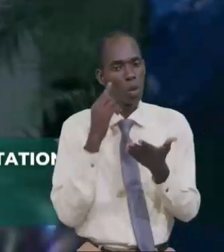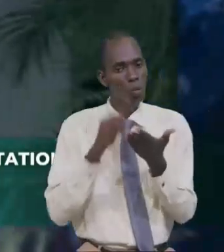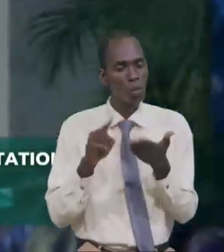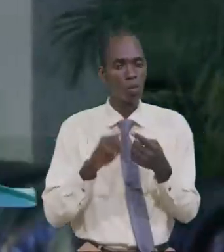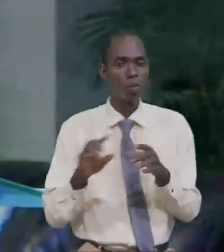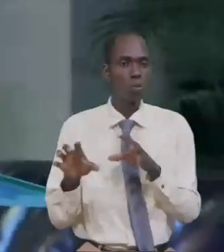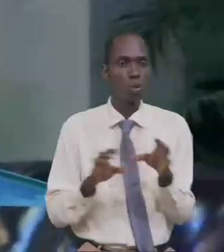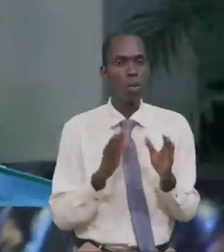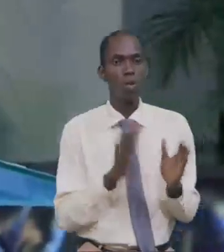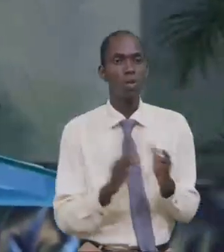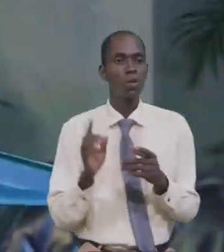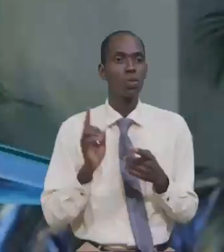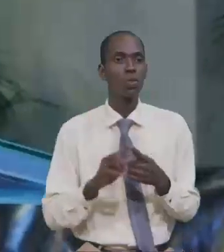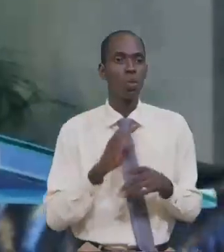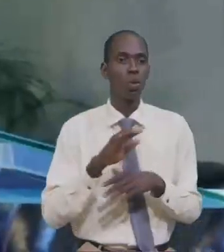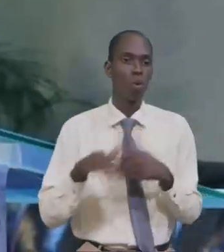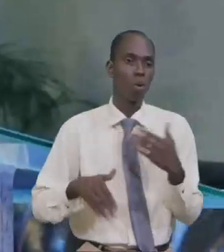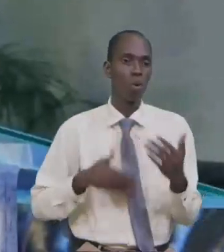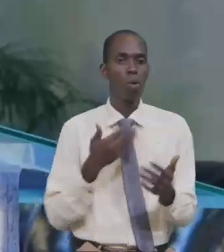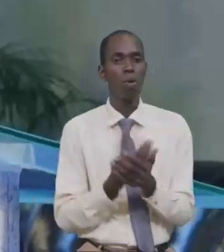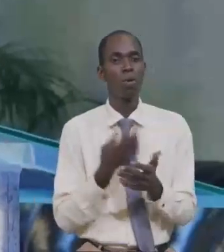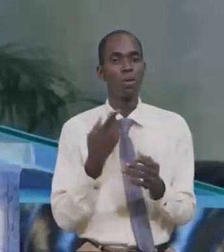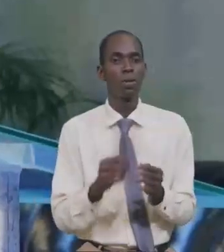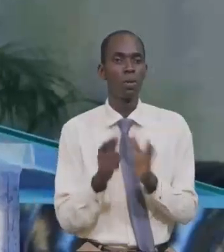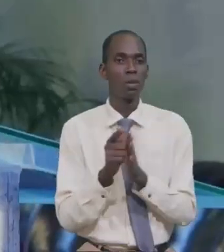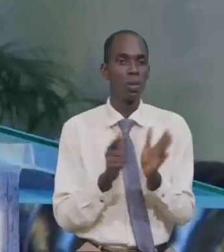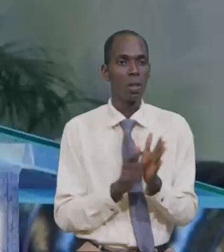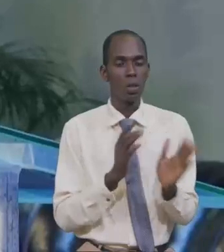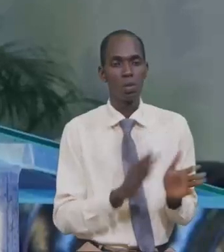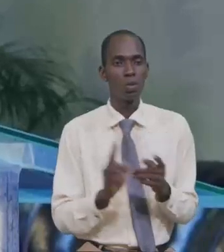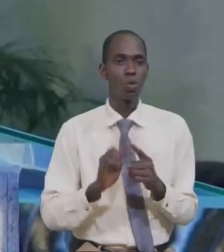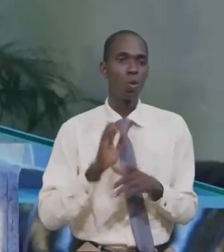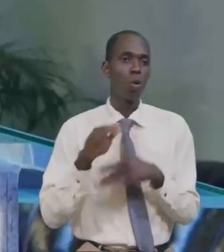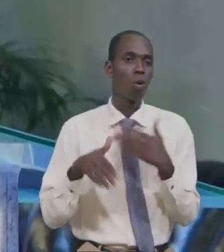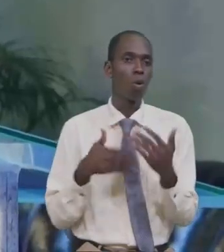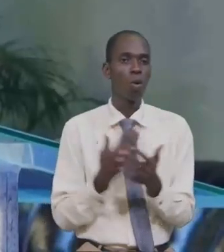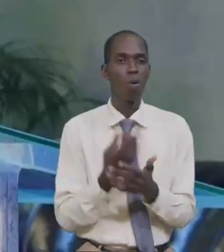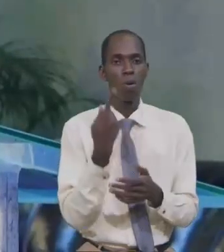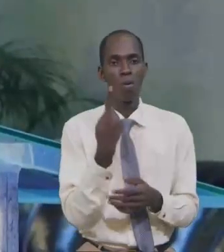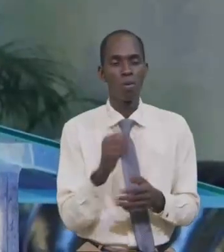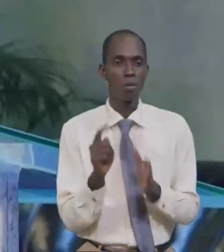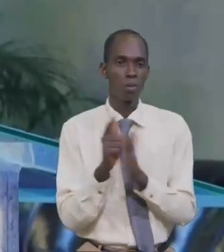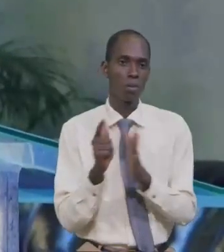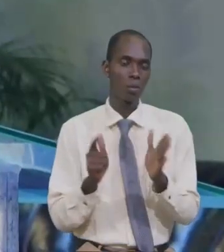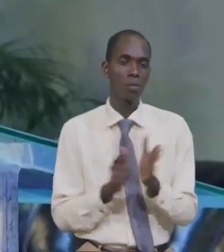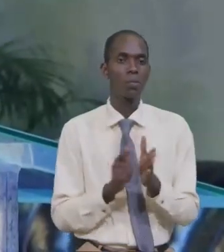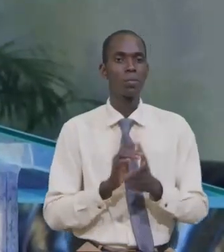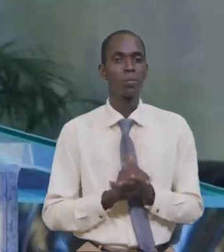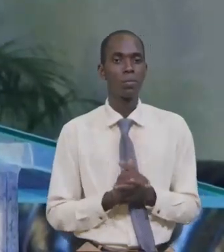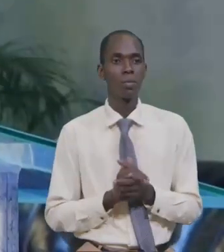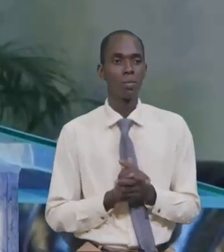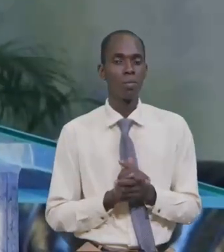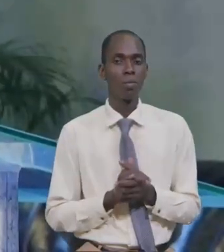all the law. The law. God has made the world and